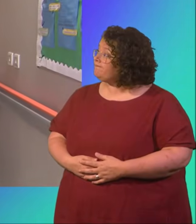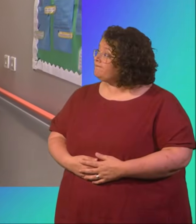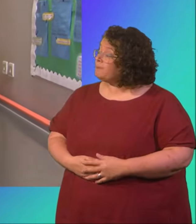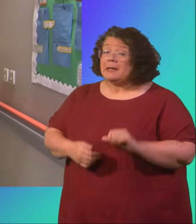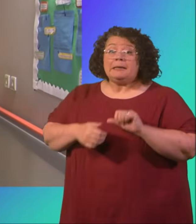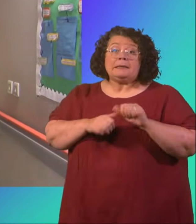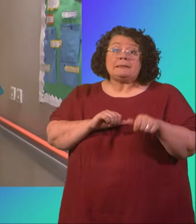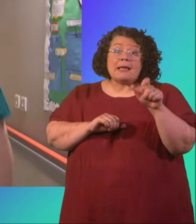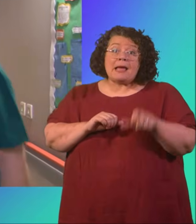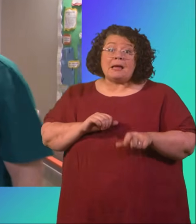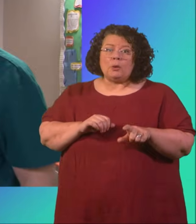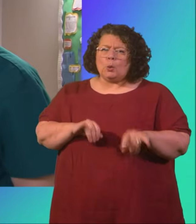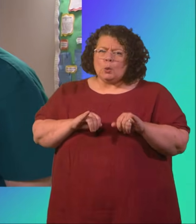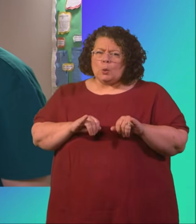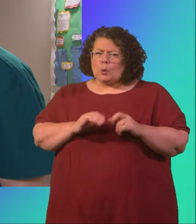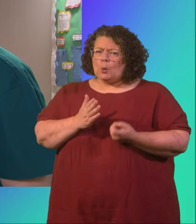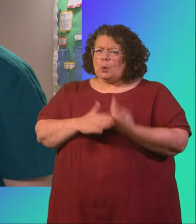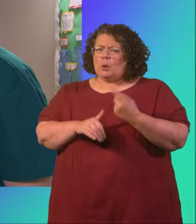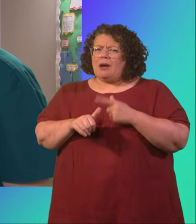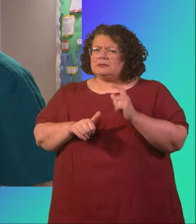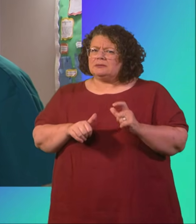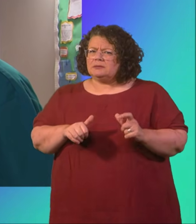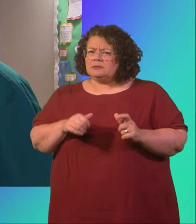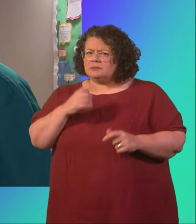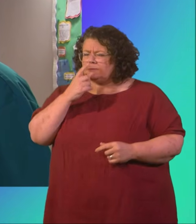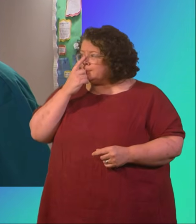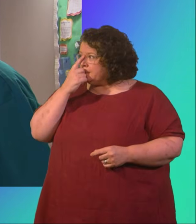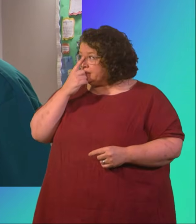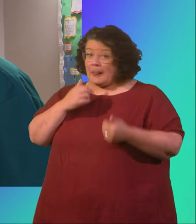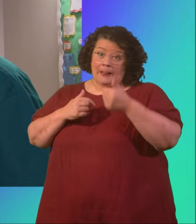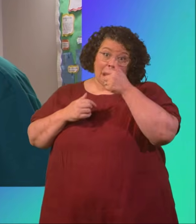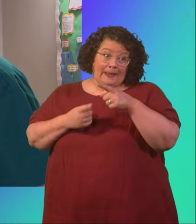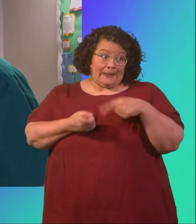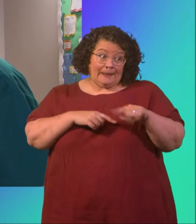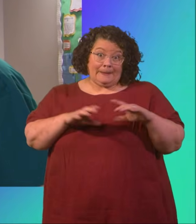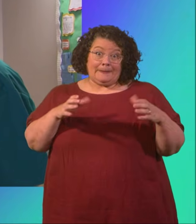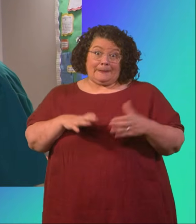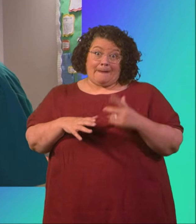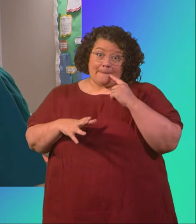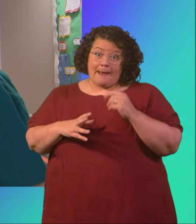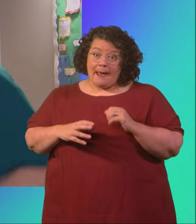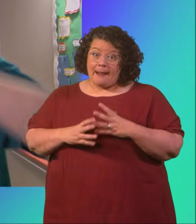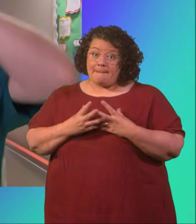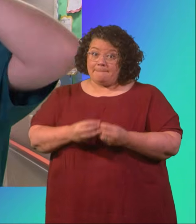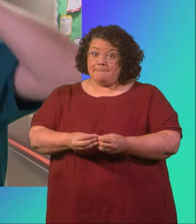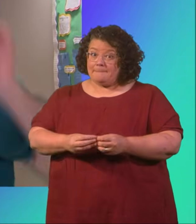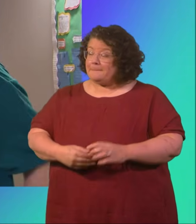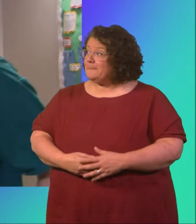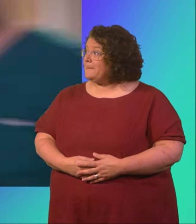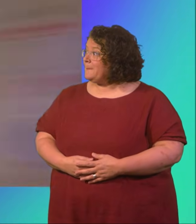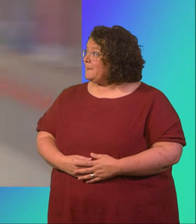Our next patient has had a particularly nasty accident. Luckily, the team is ready to fix them.